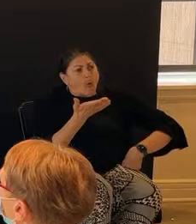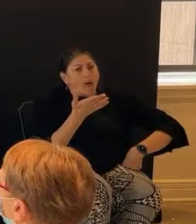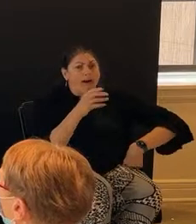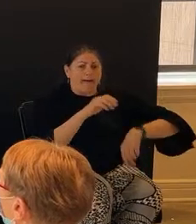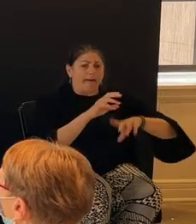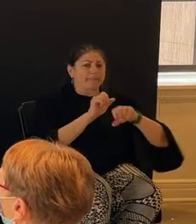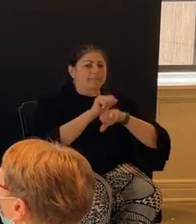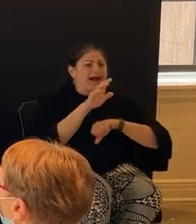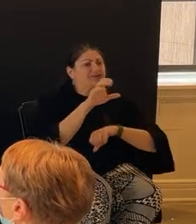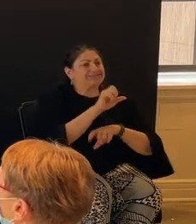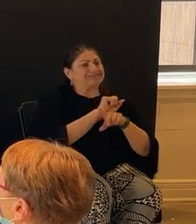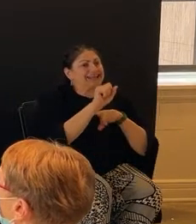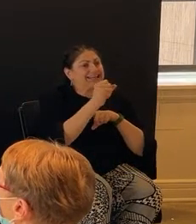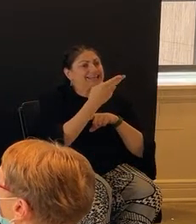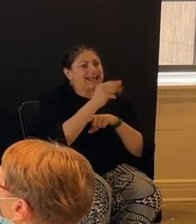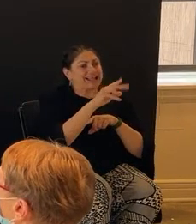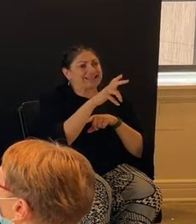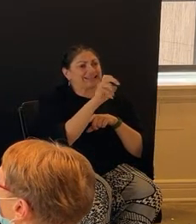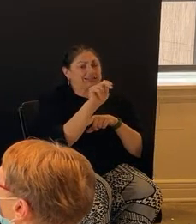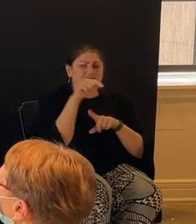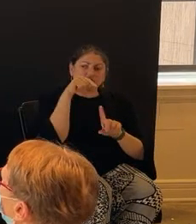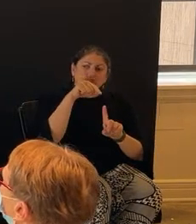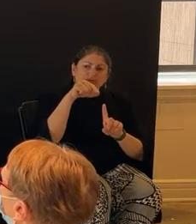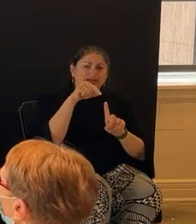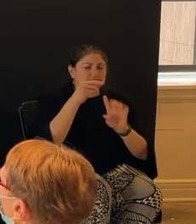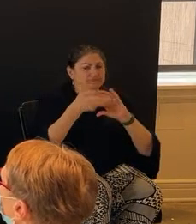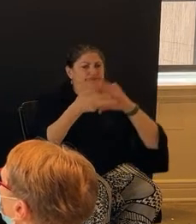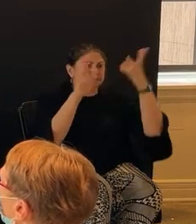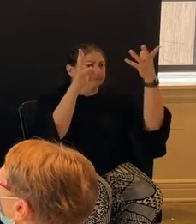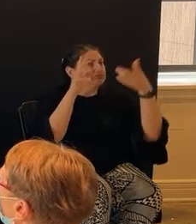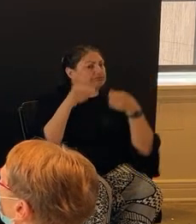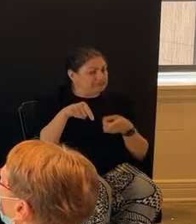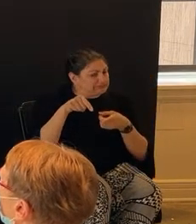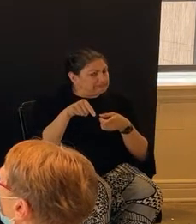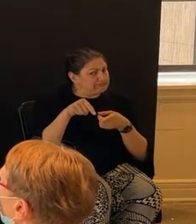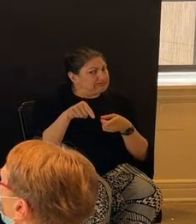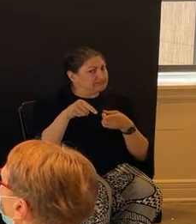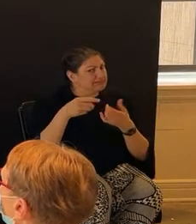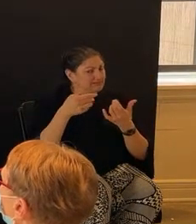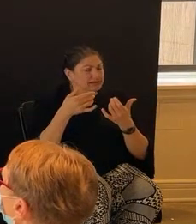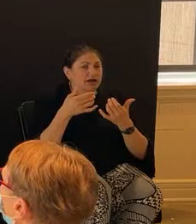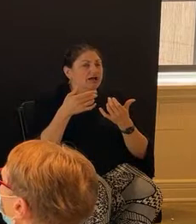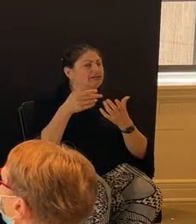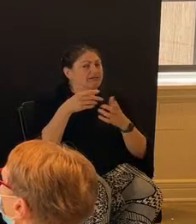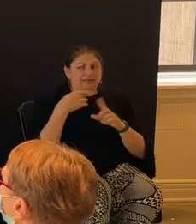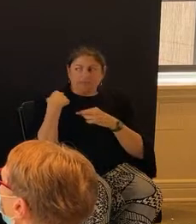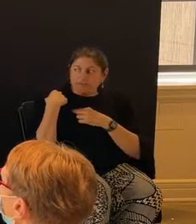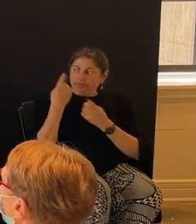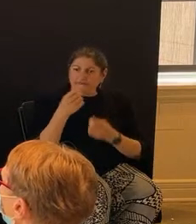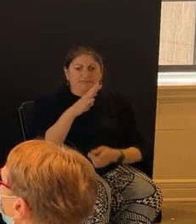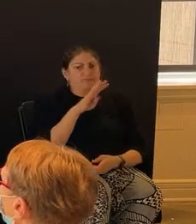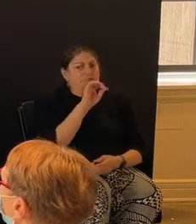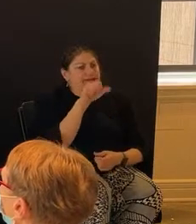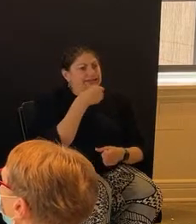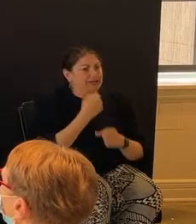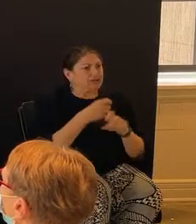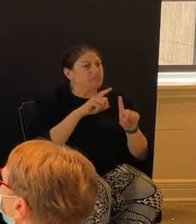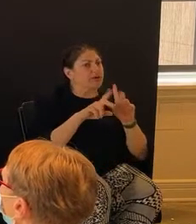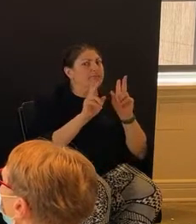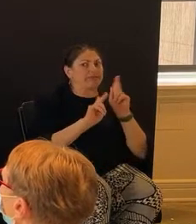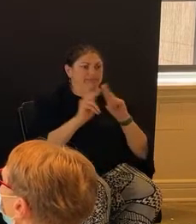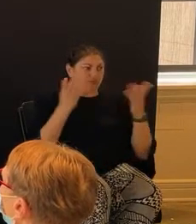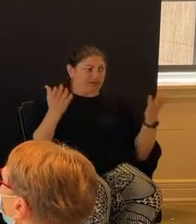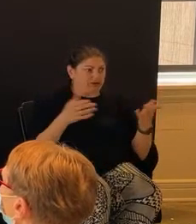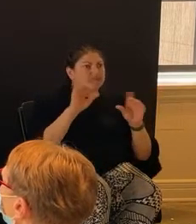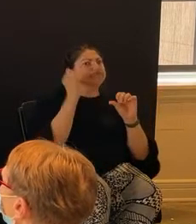disaster because it's been 40 odd years. It's still in the regional memory. And so this is an